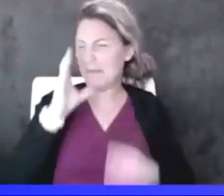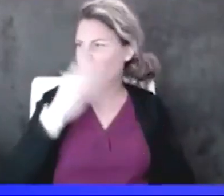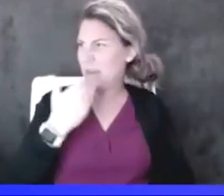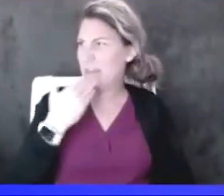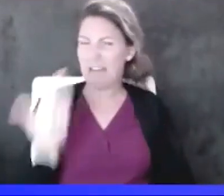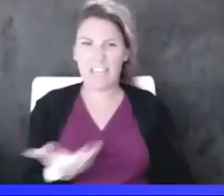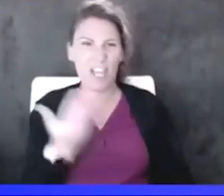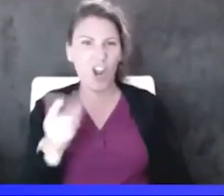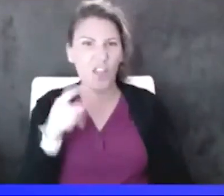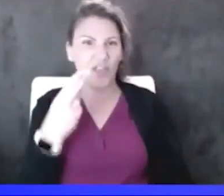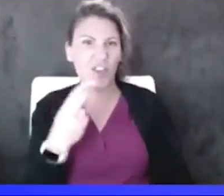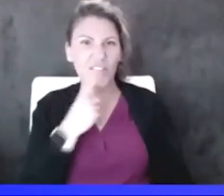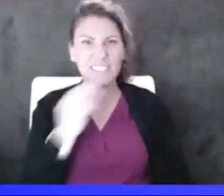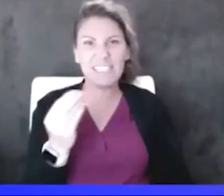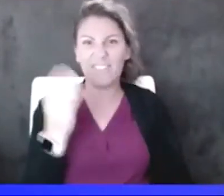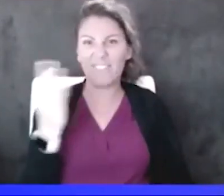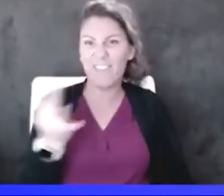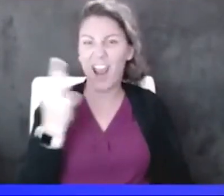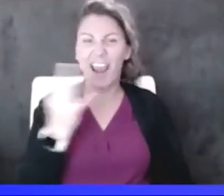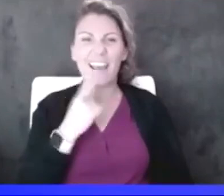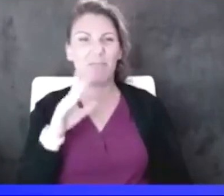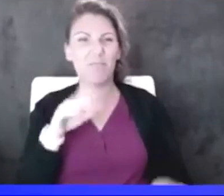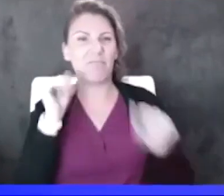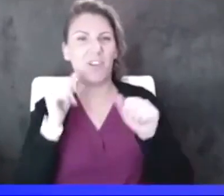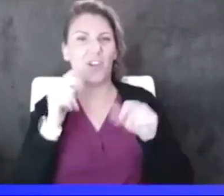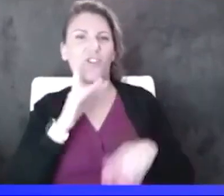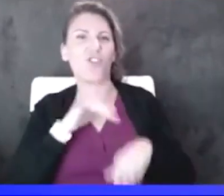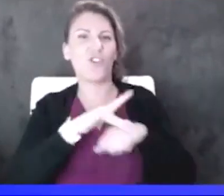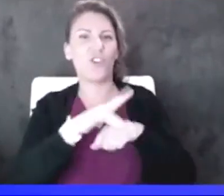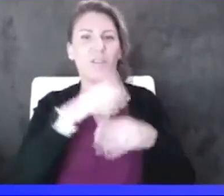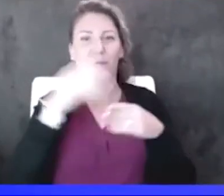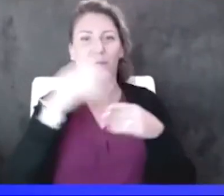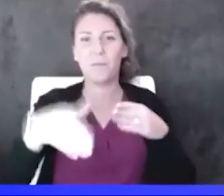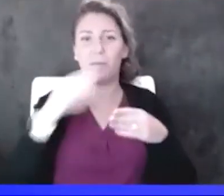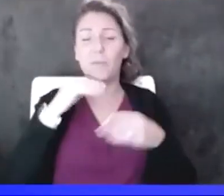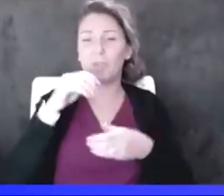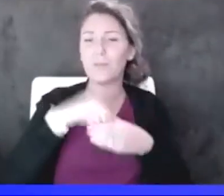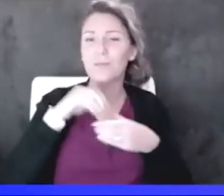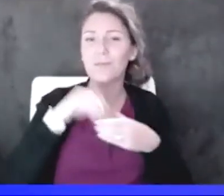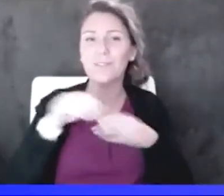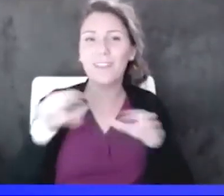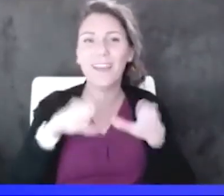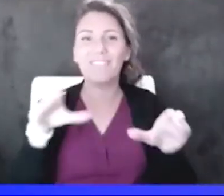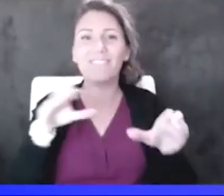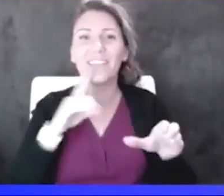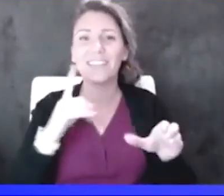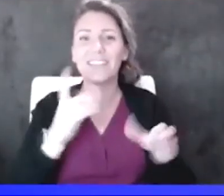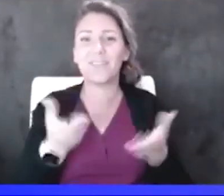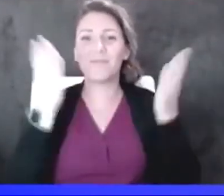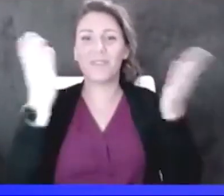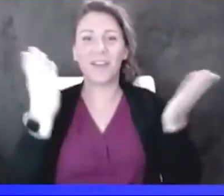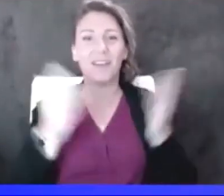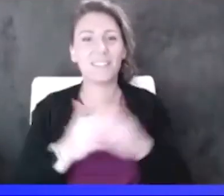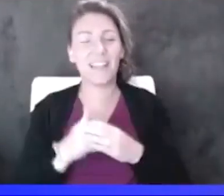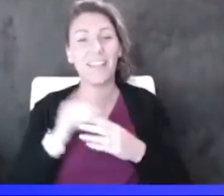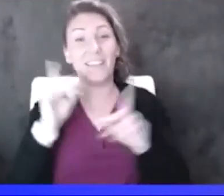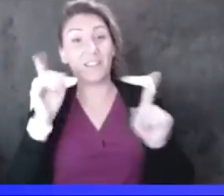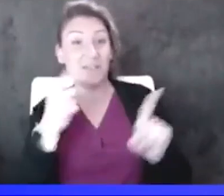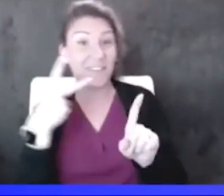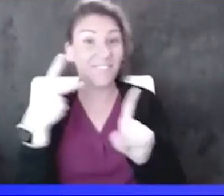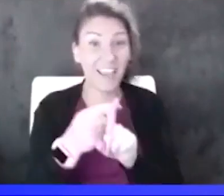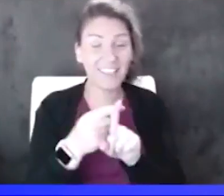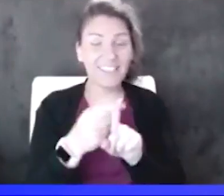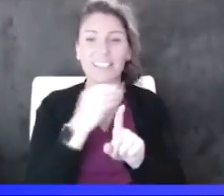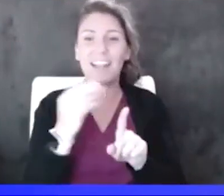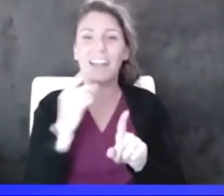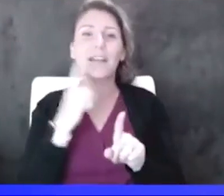heading early into the weekend, I think there's an indoor activity I would recommend, and that is going to get vaccinated. I suppose the other indoor